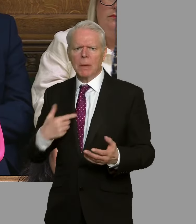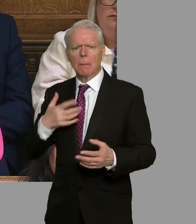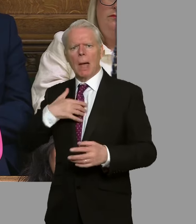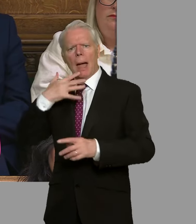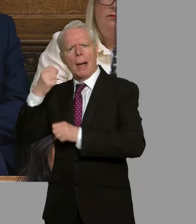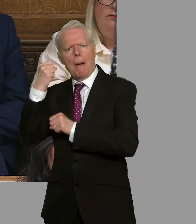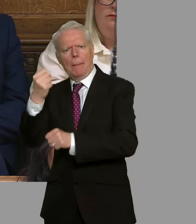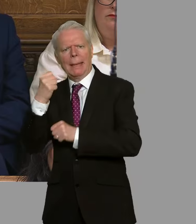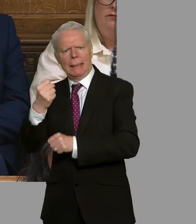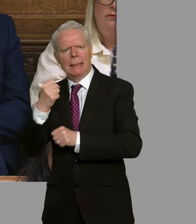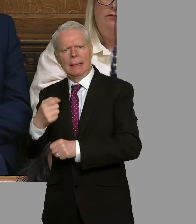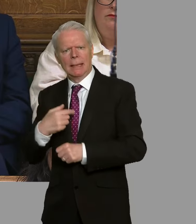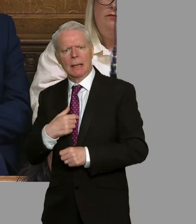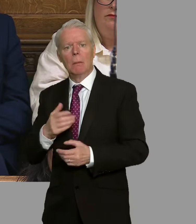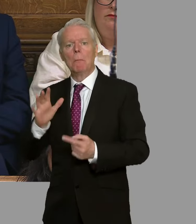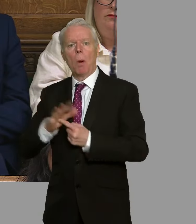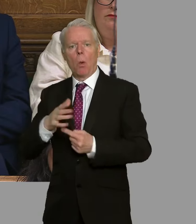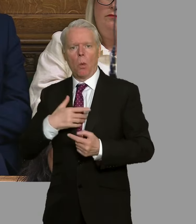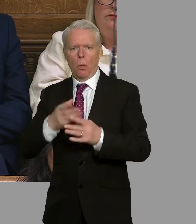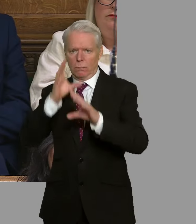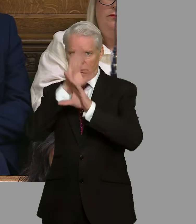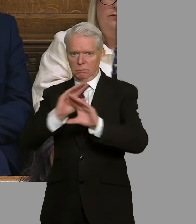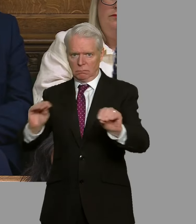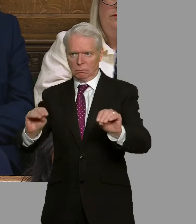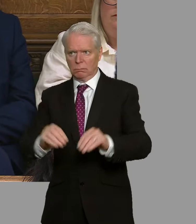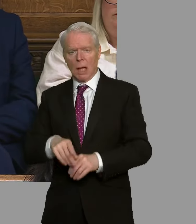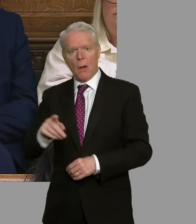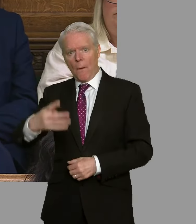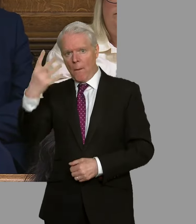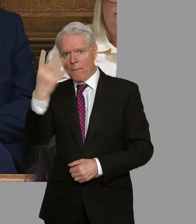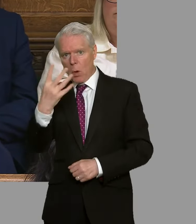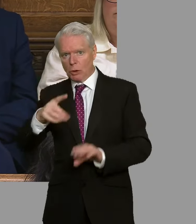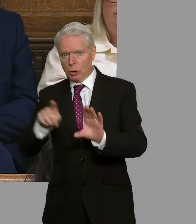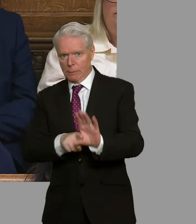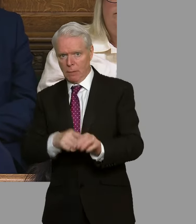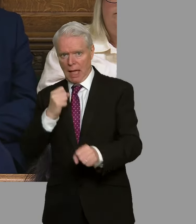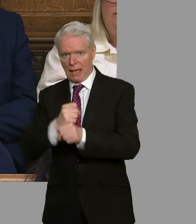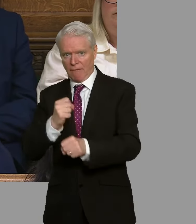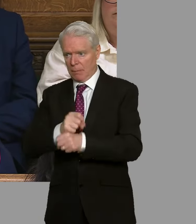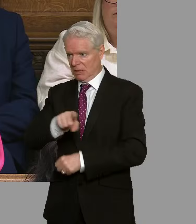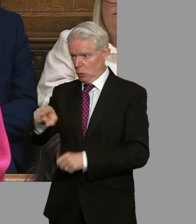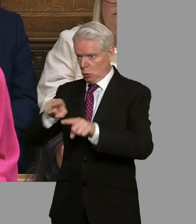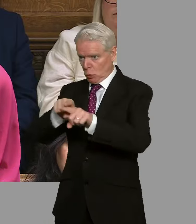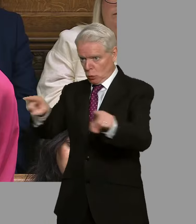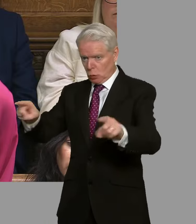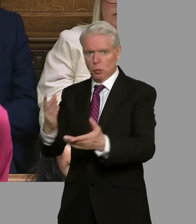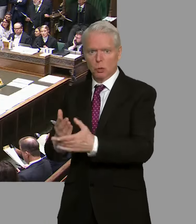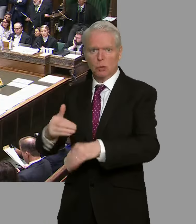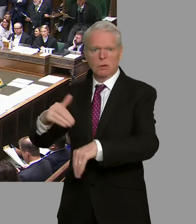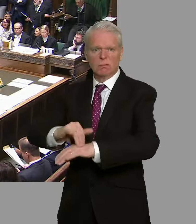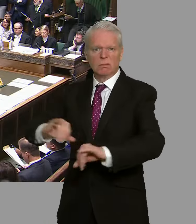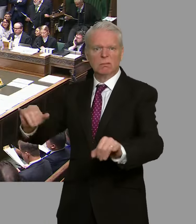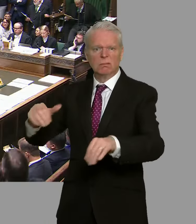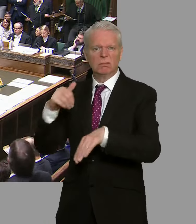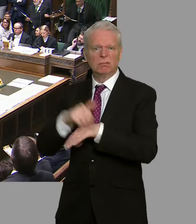and myself to include my bill as we review sentencing and justice so the punishment finally fits this crime?